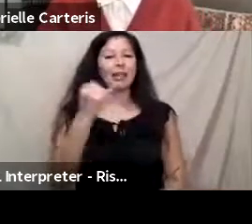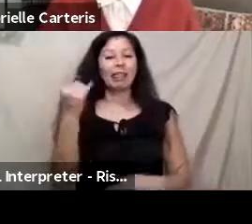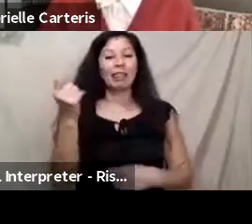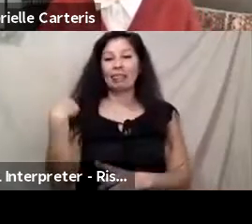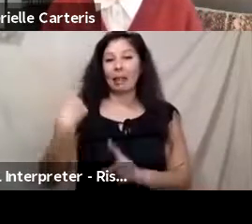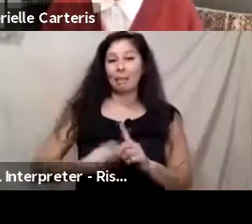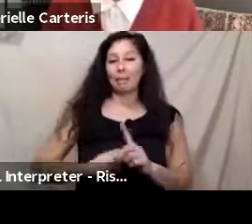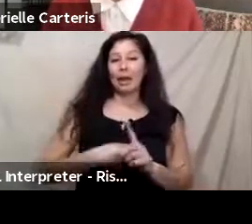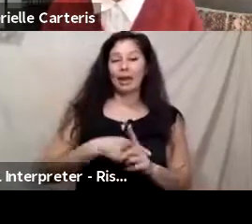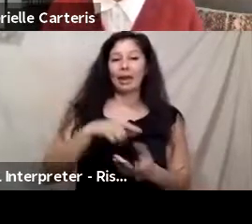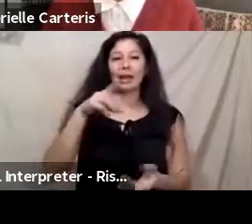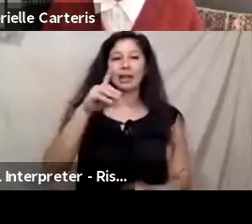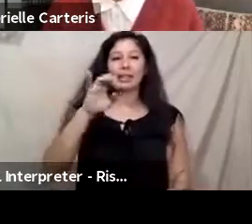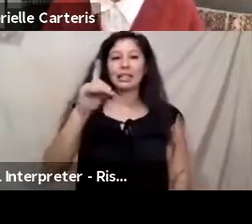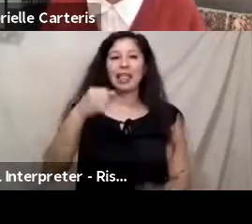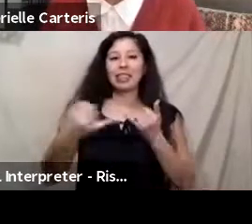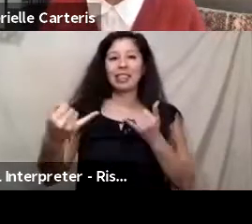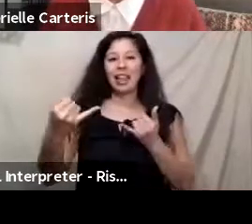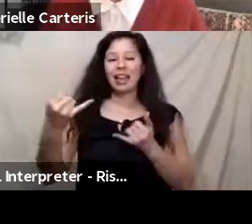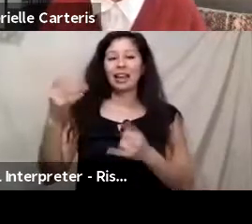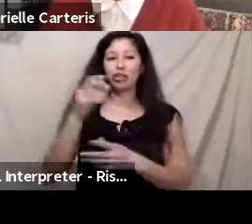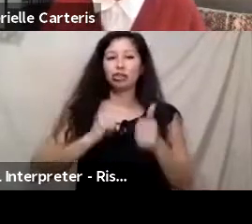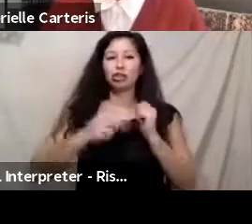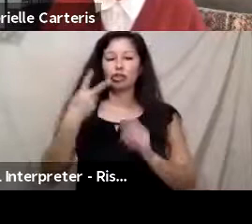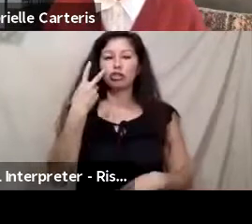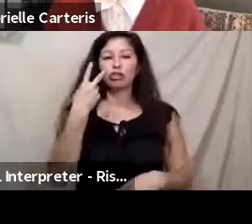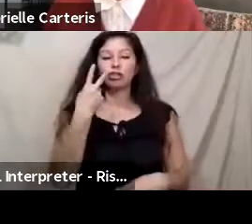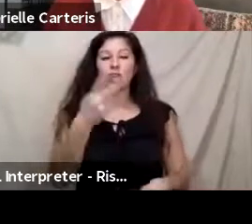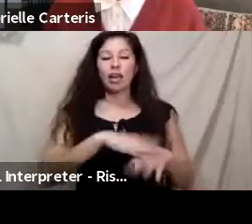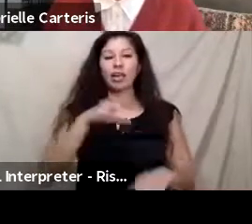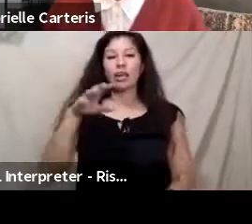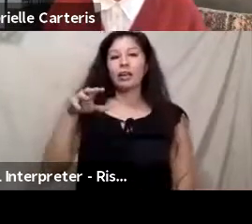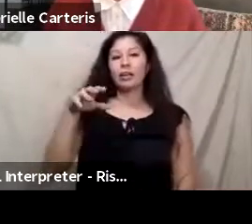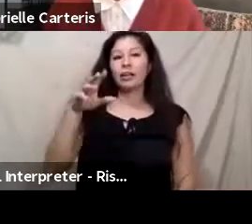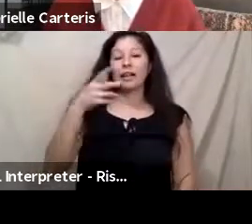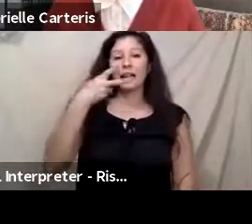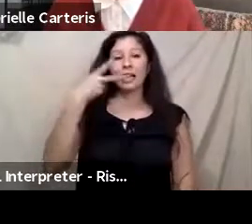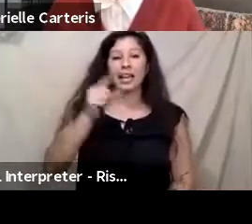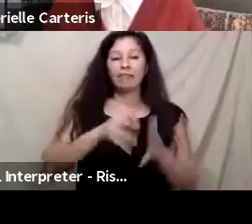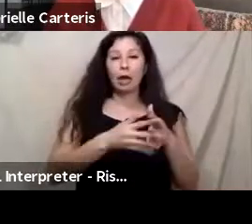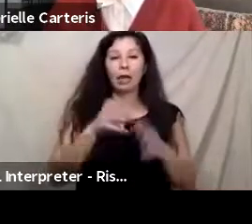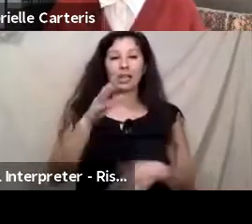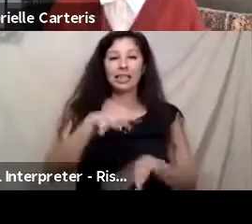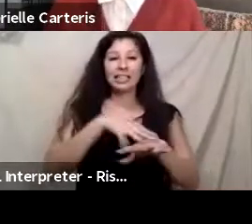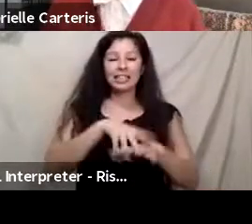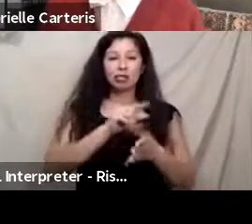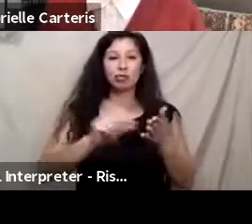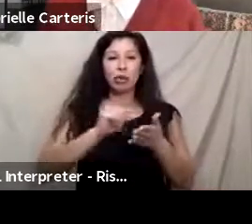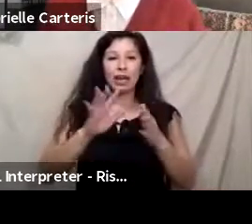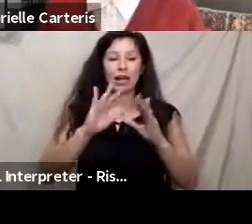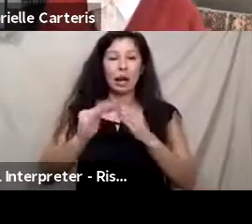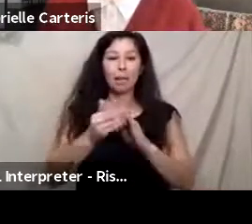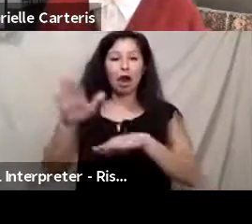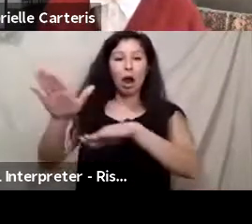month, Deadline reported that members of WGA West Native American and Indigenous Writers Committee called on the industry to make